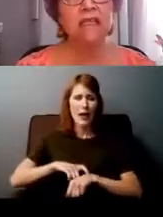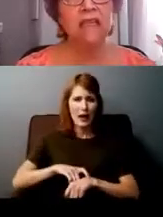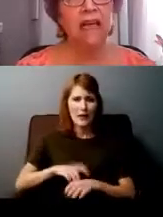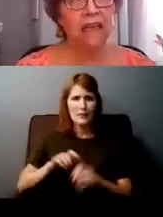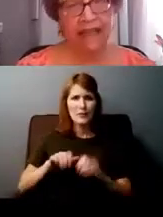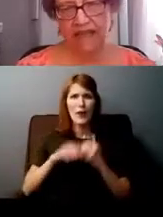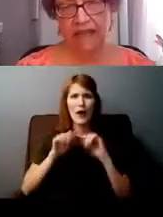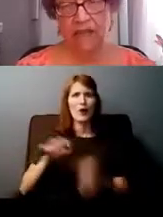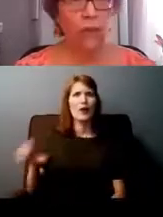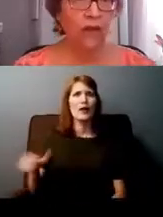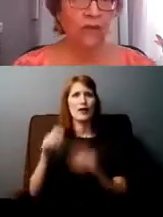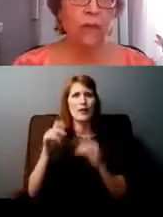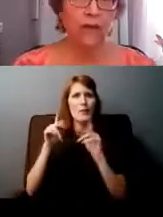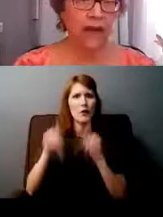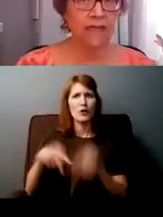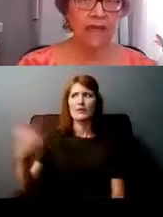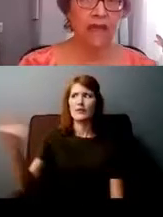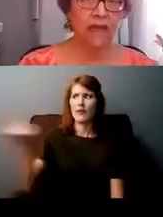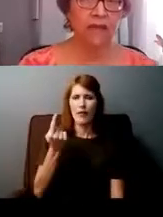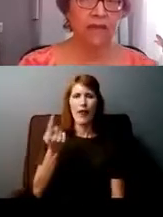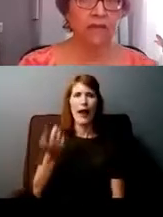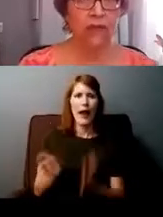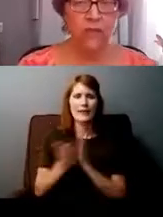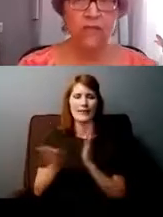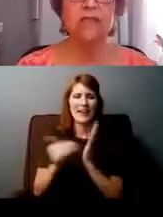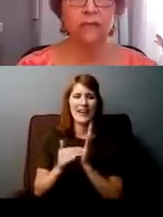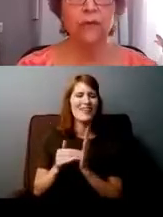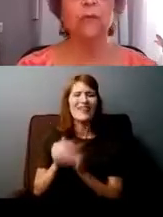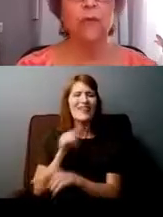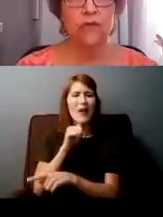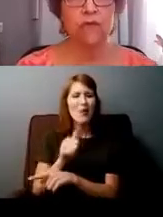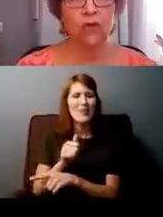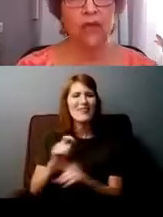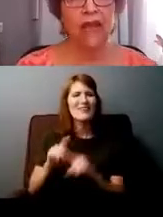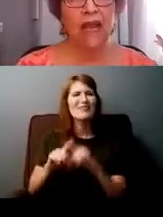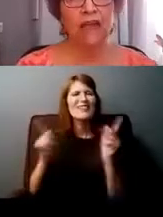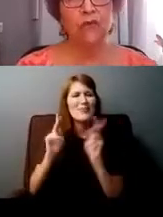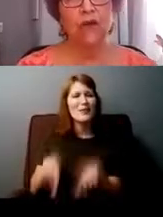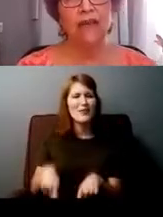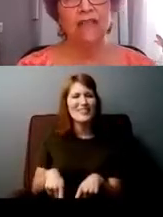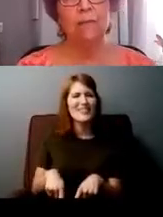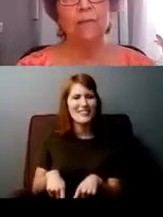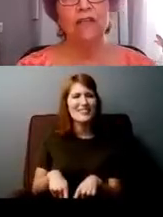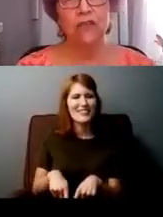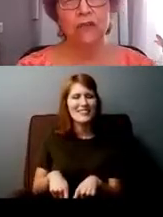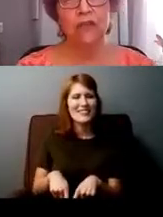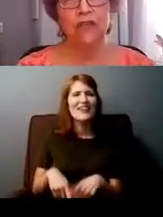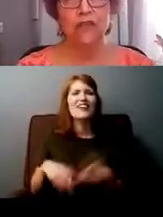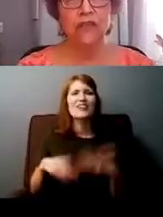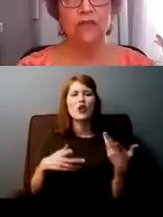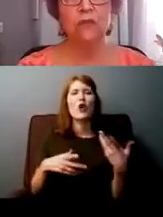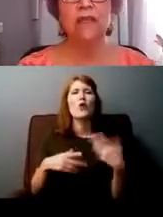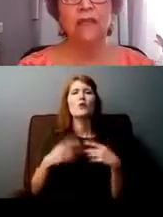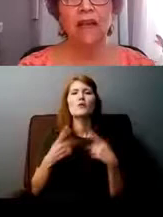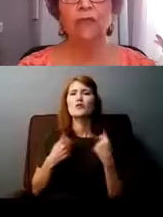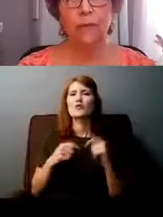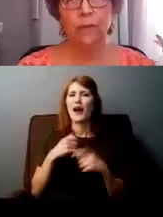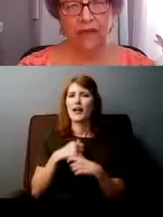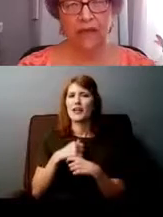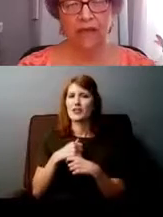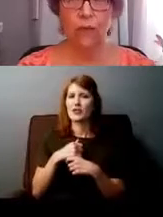ask it again? Well, they weren't asking again. It was a different person. And trying to make sure that she